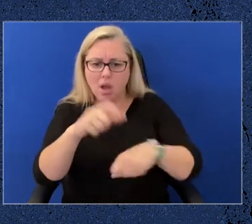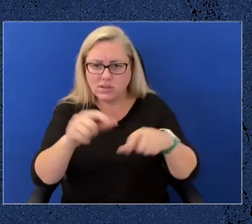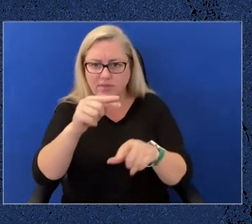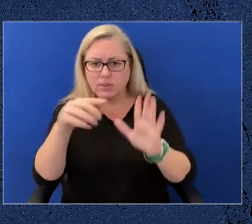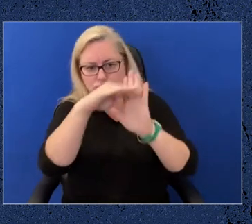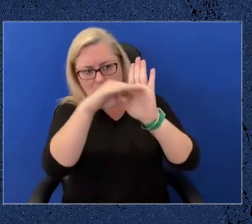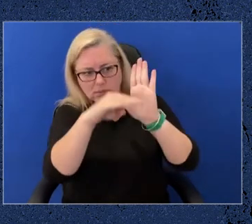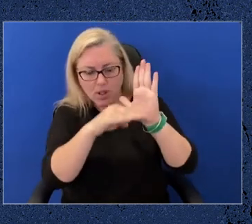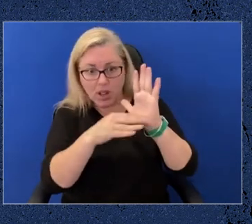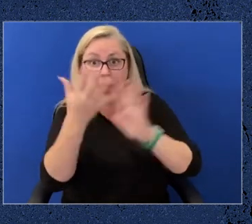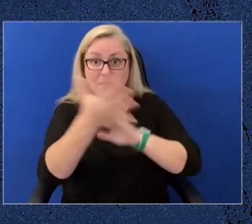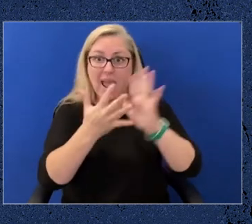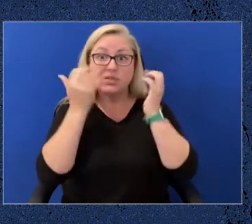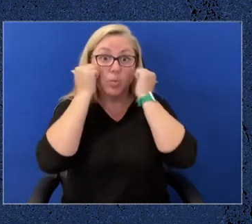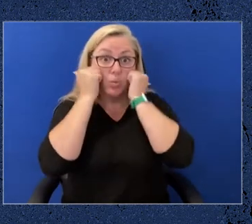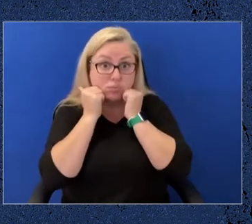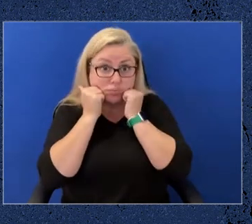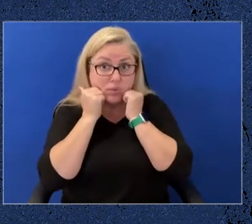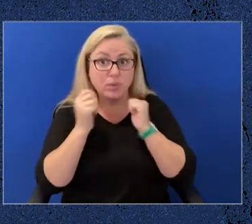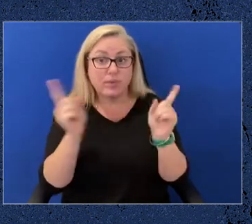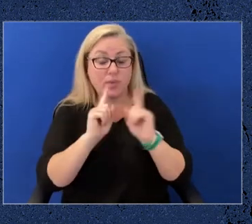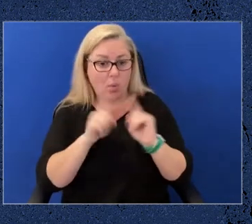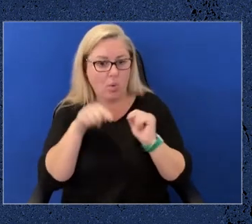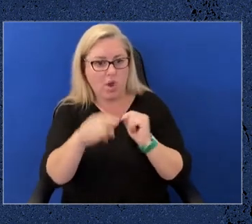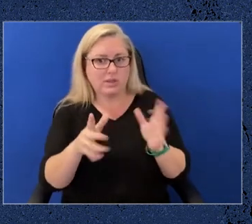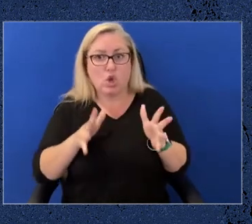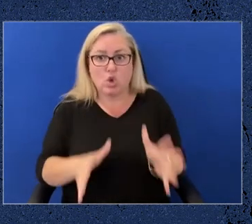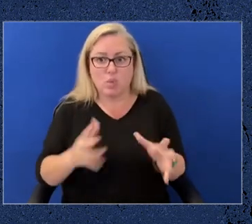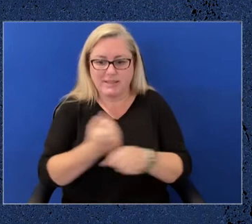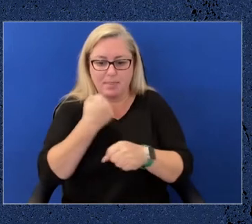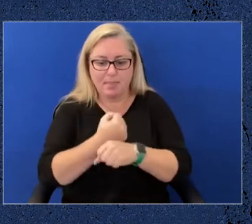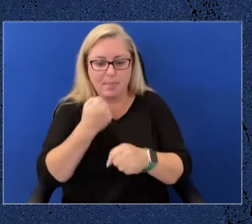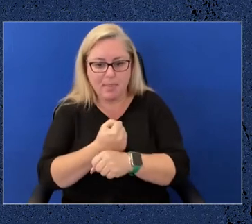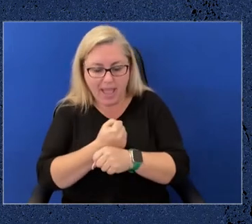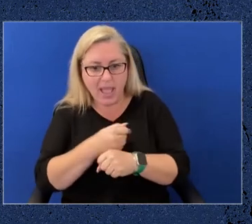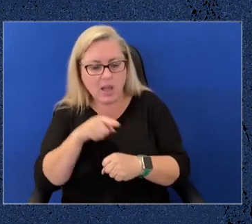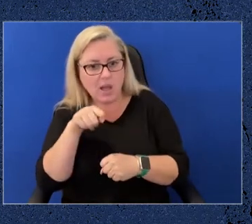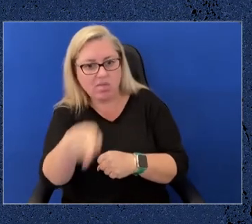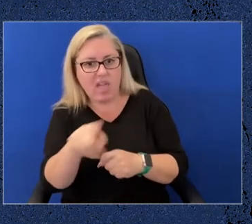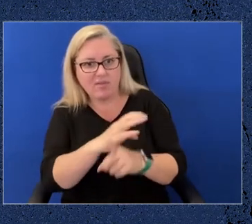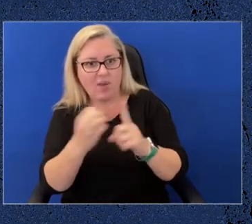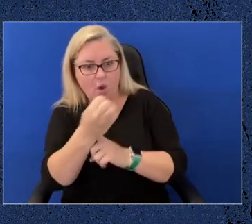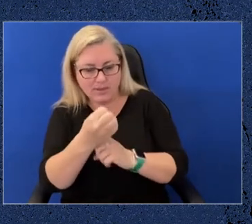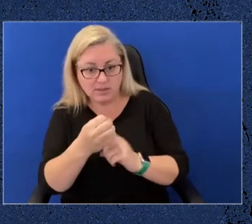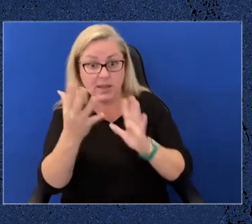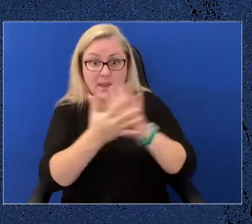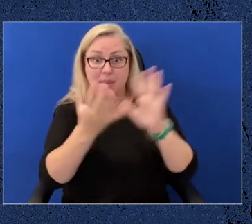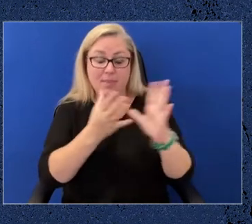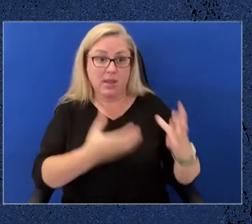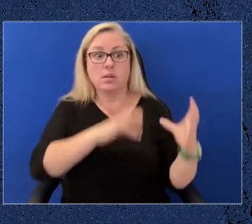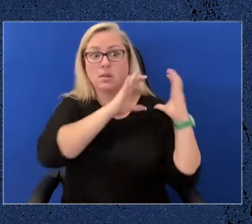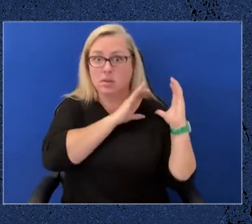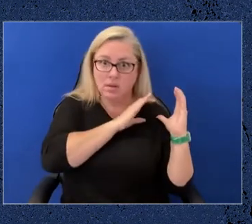reasonable doubt that humans have created the environment. And the burden of proof there is unfair. It's actually you have to prove